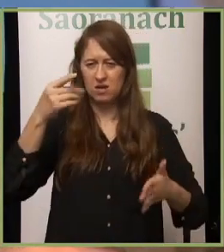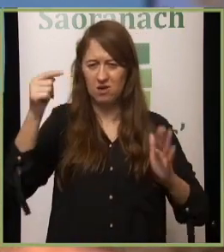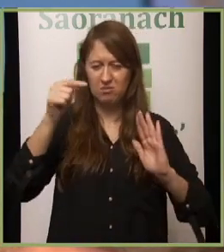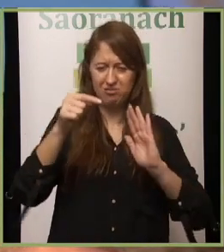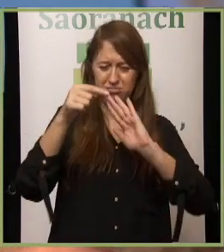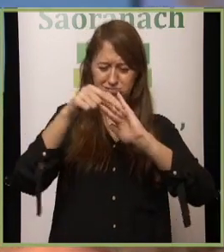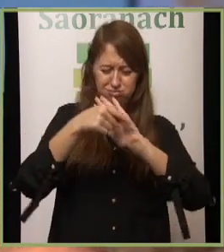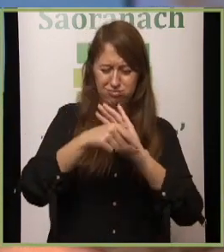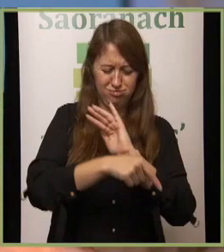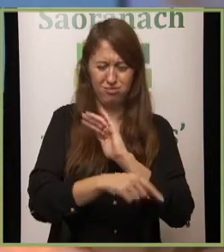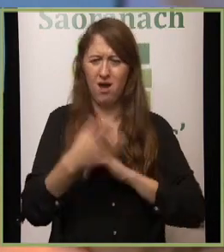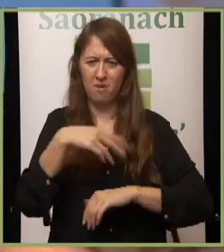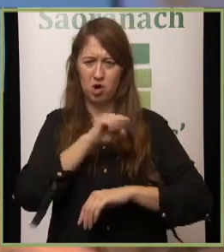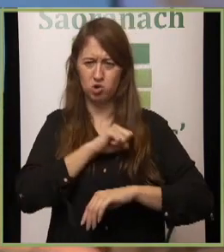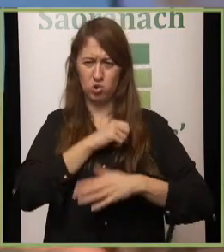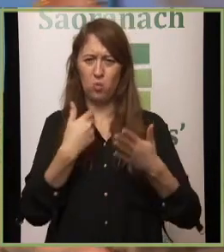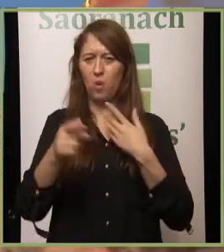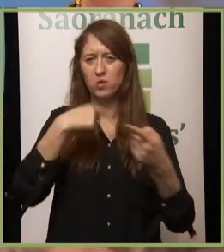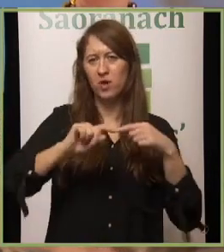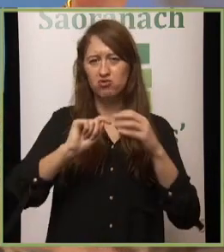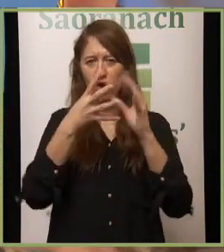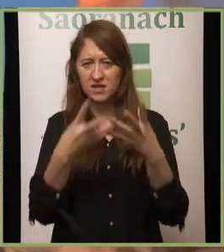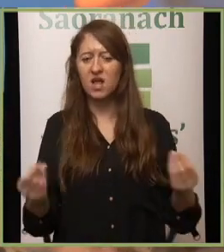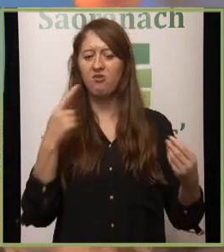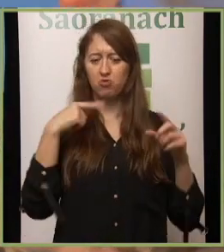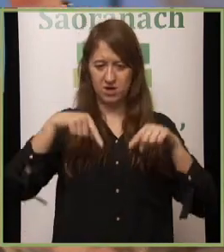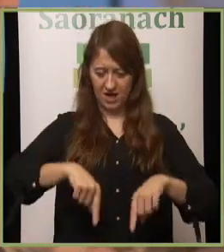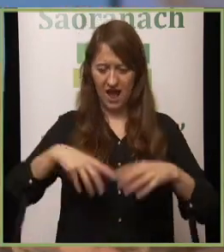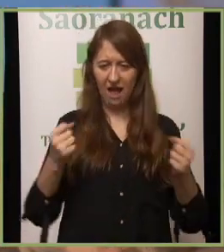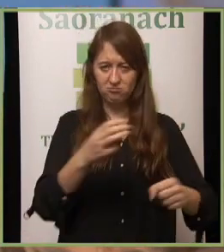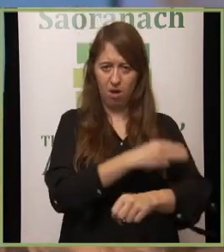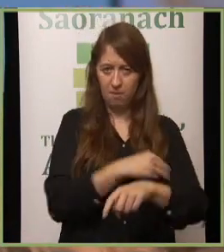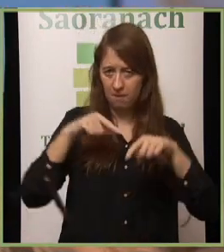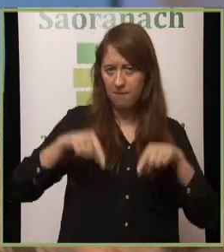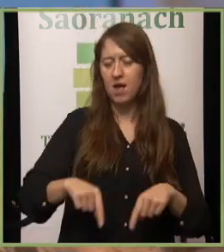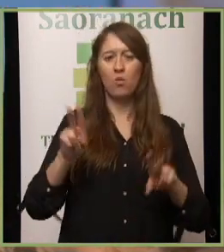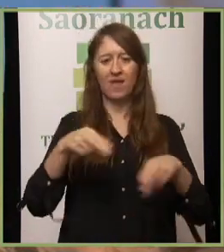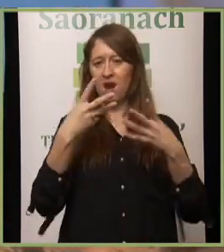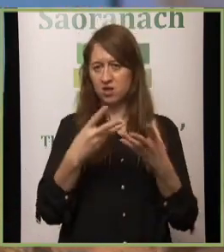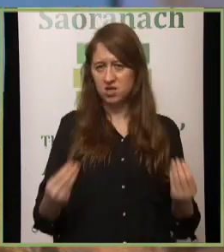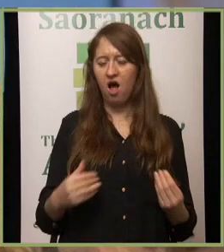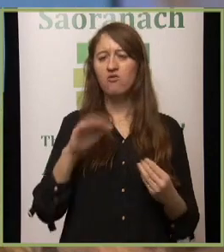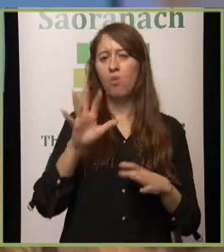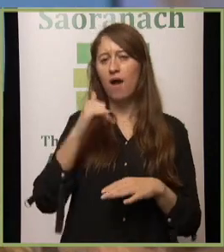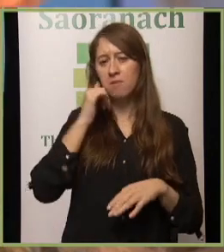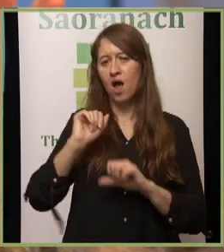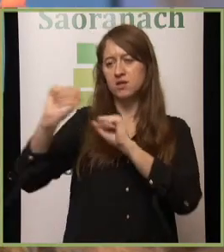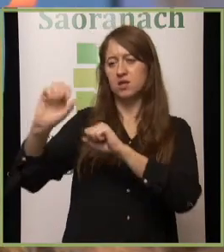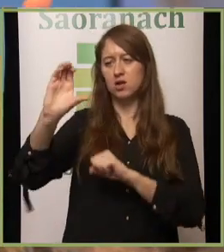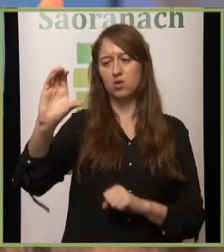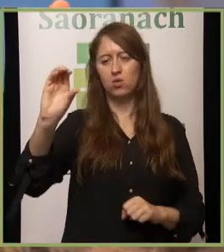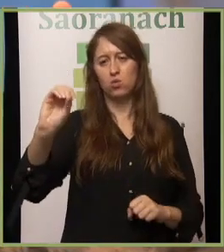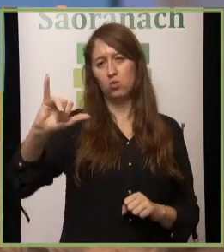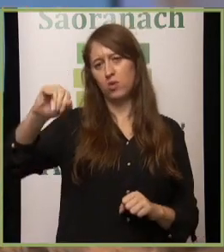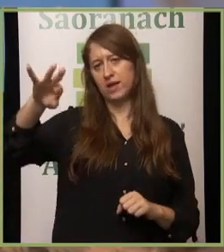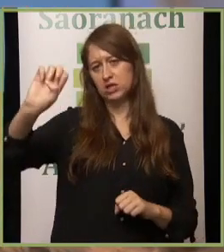we're trying to solve with all these conversations, but there's a bigger issue here with Cuilta that we can't solve in this room. All we can do is make recommendations